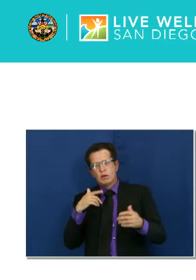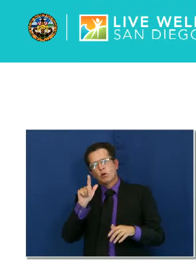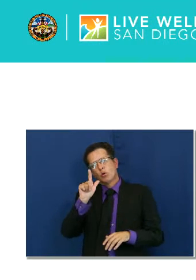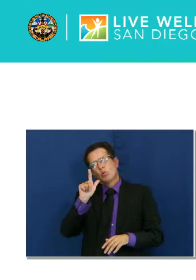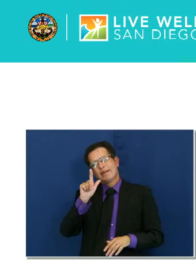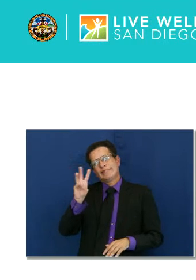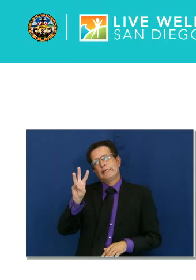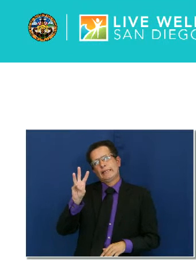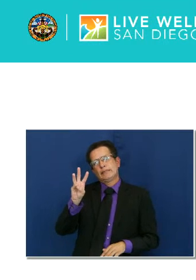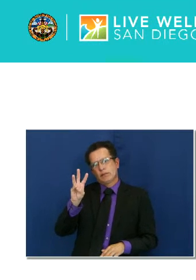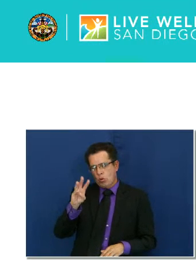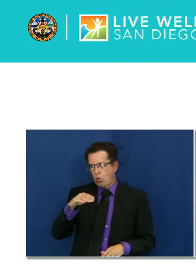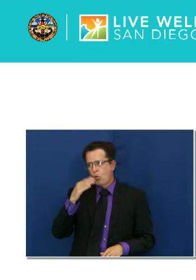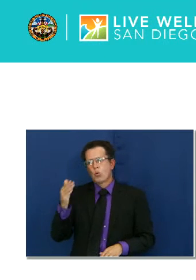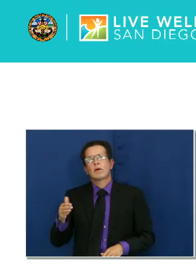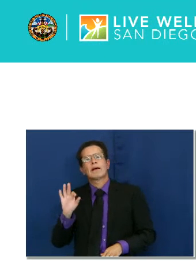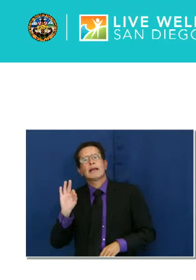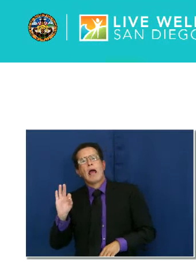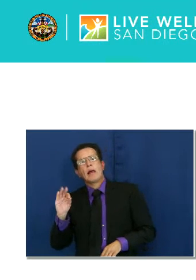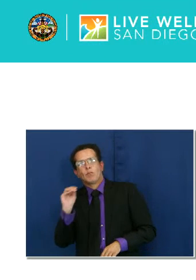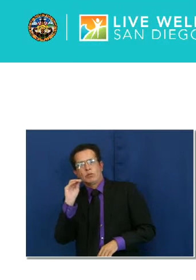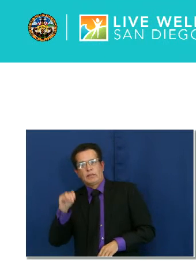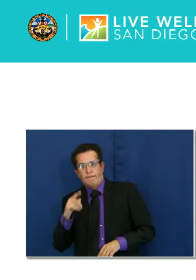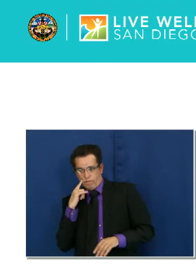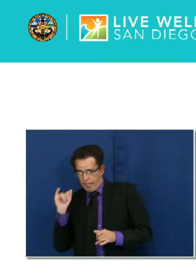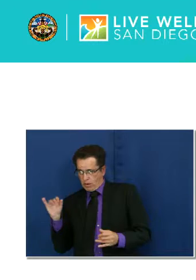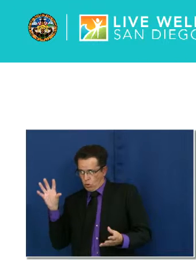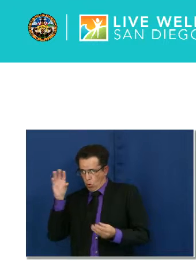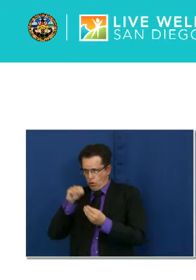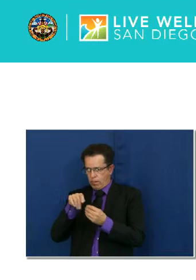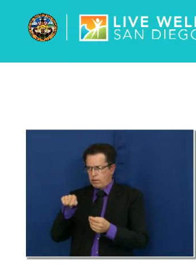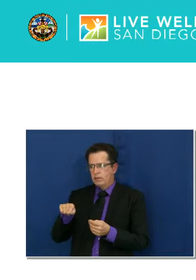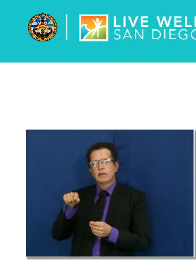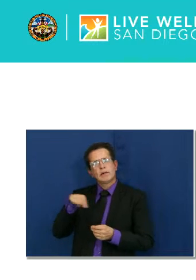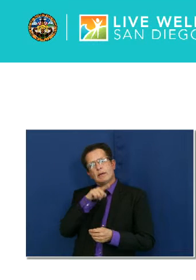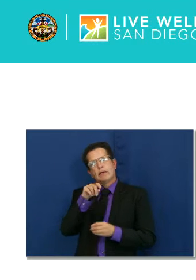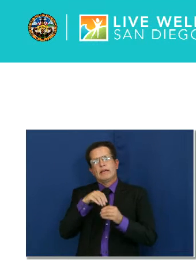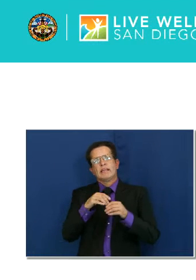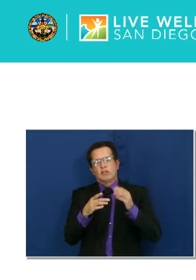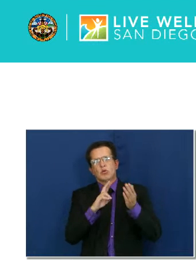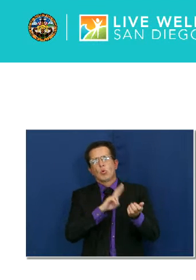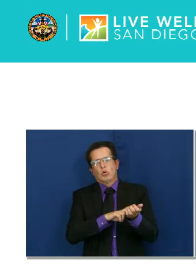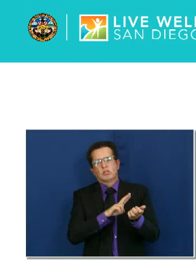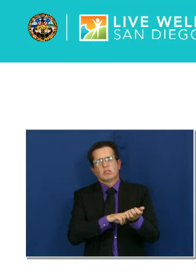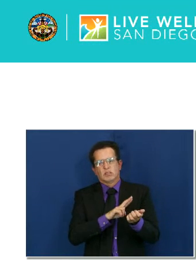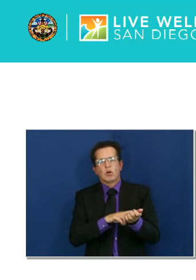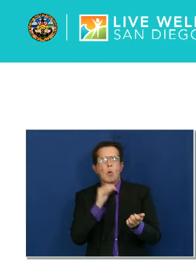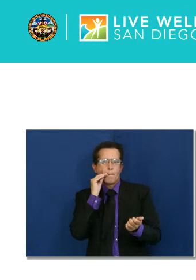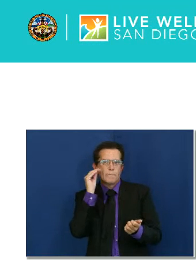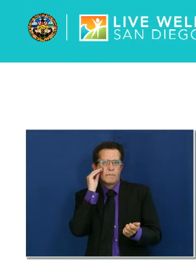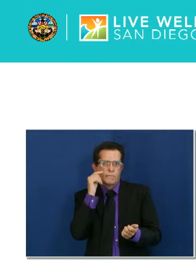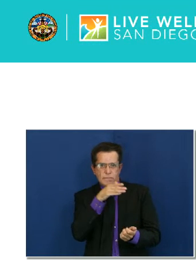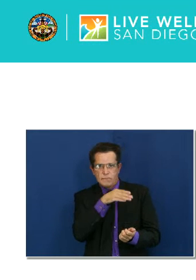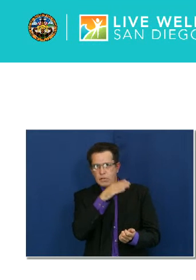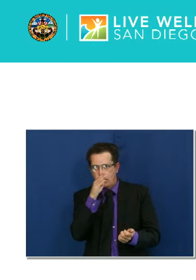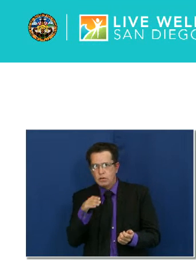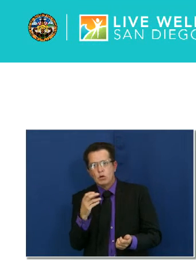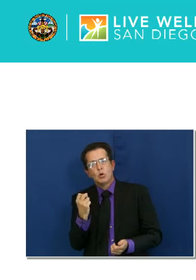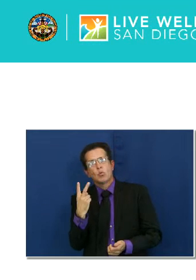or 9% of that total being in skilled nursing facilities. 35